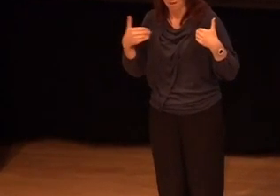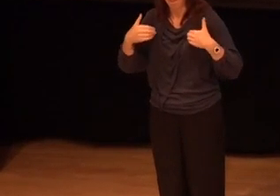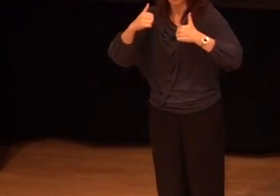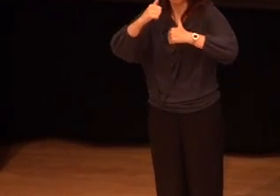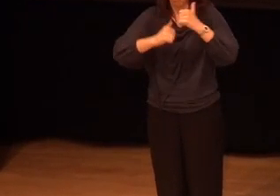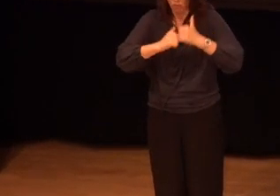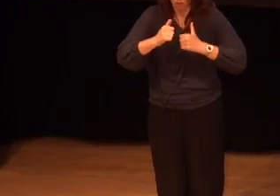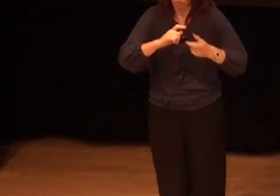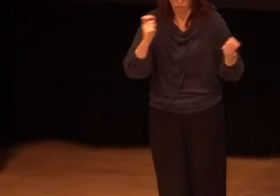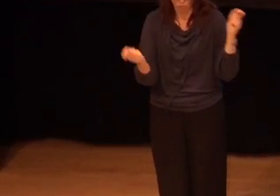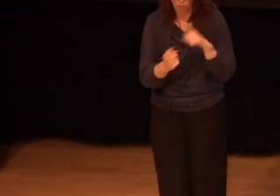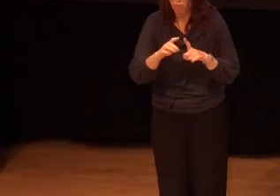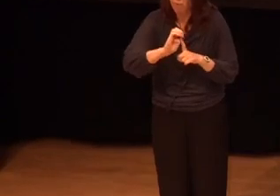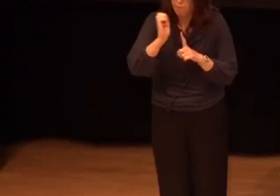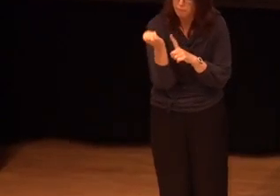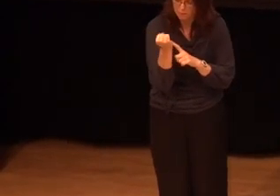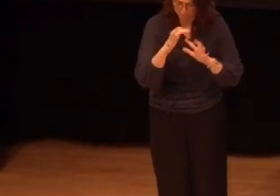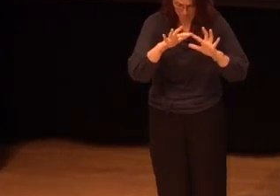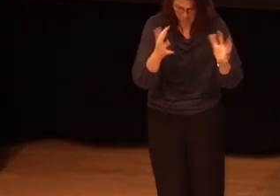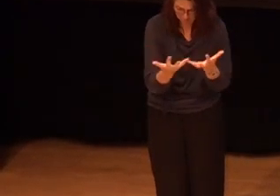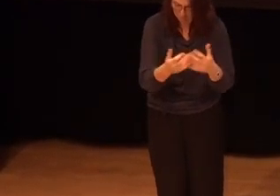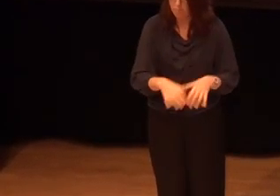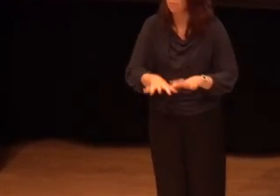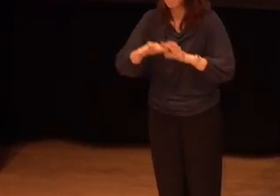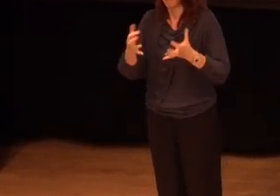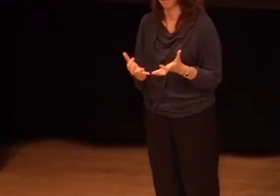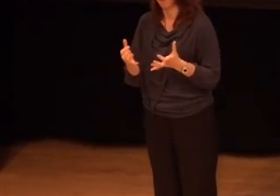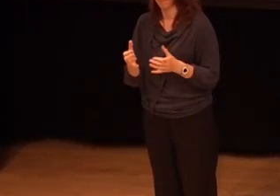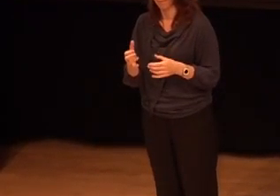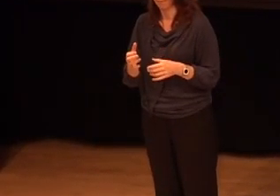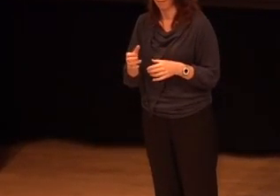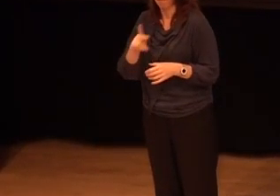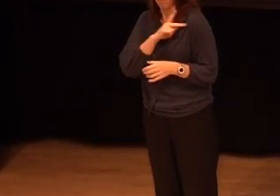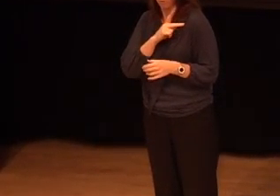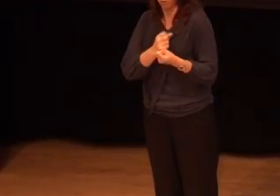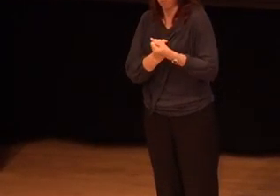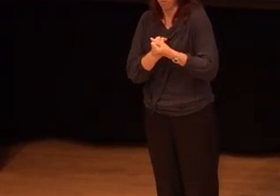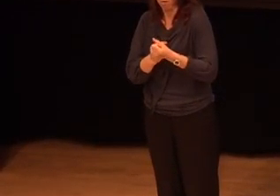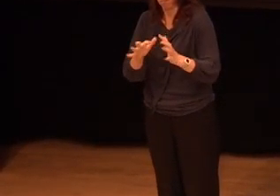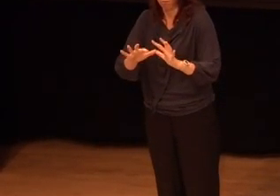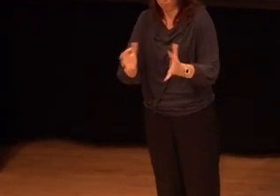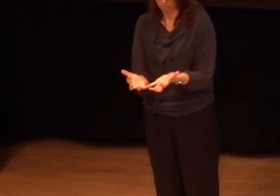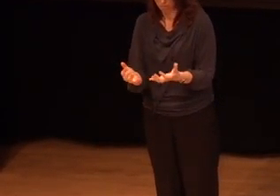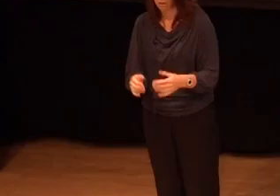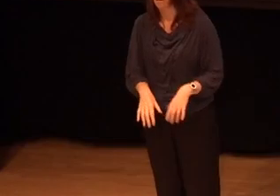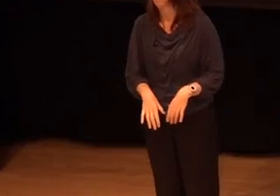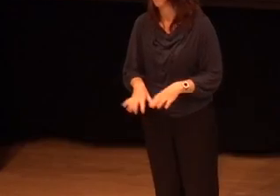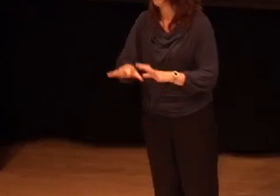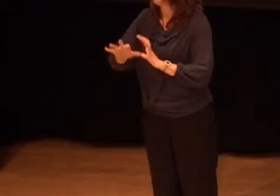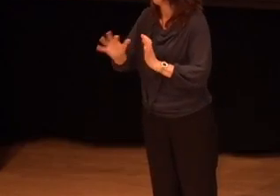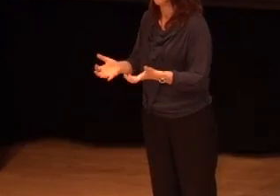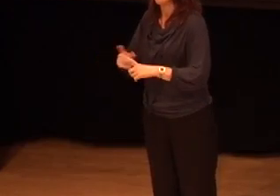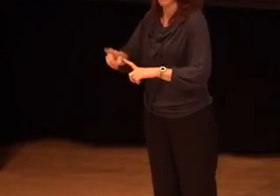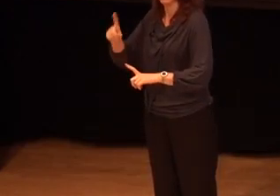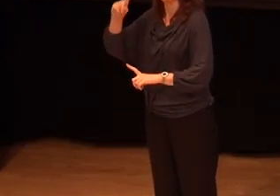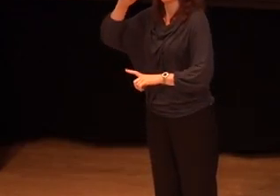structural changes to the environment, you've got the personal support models developing, but then there's this point at which where you think,